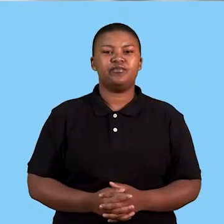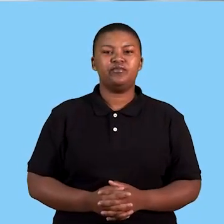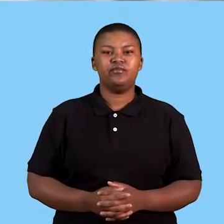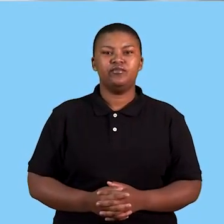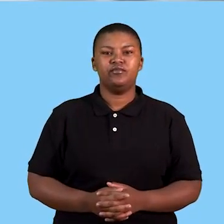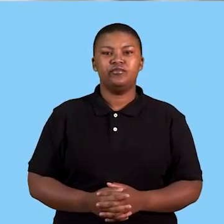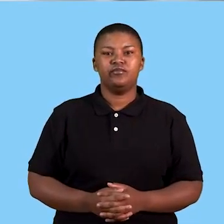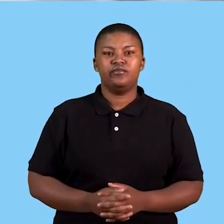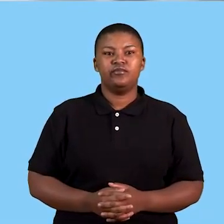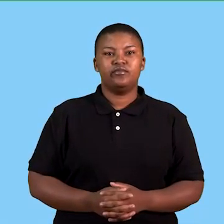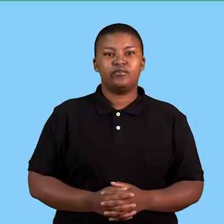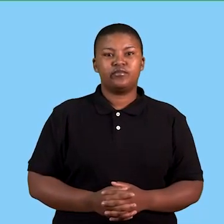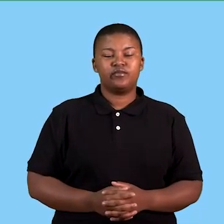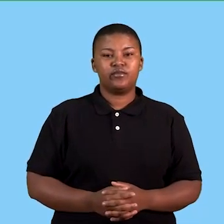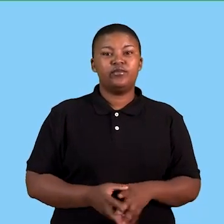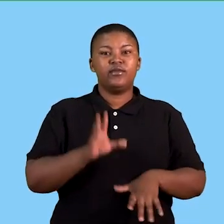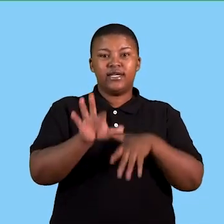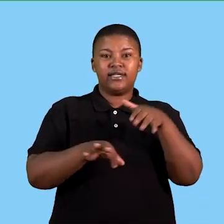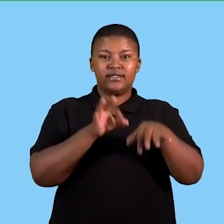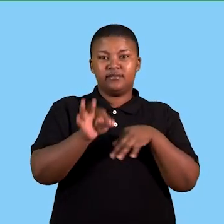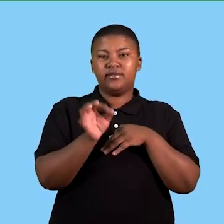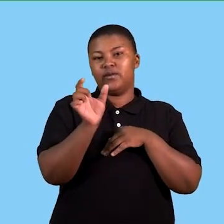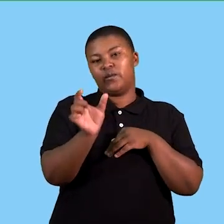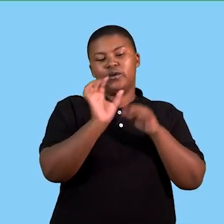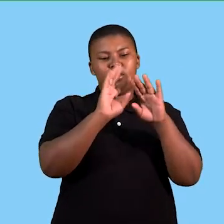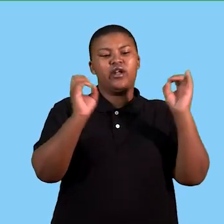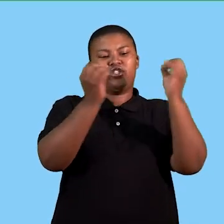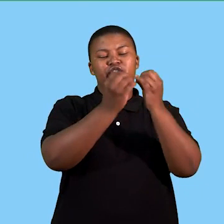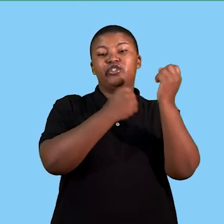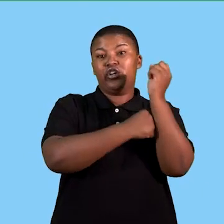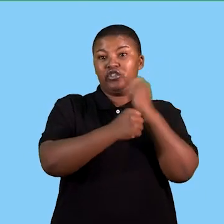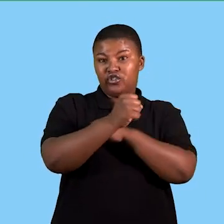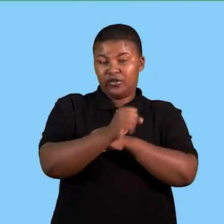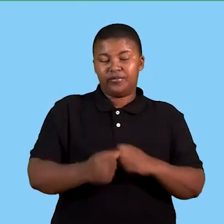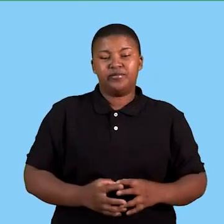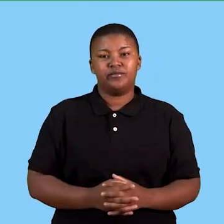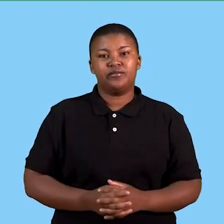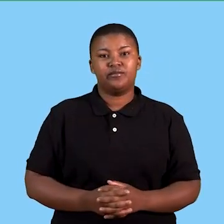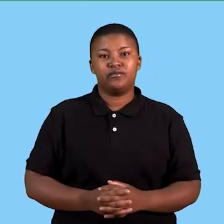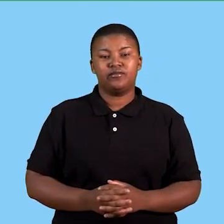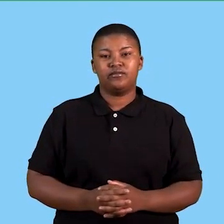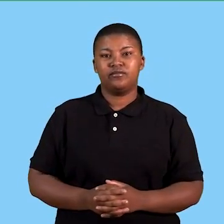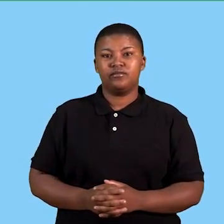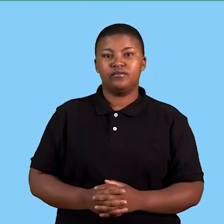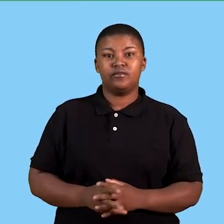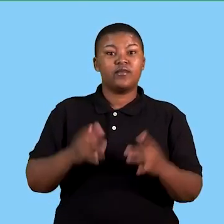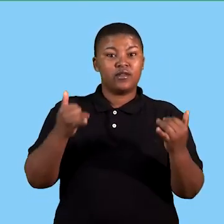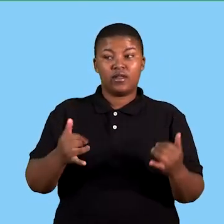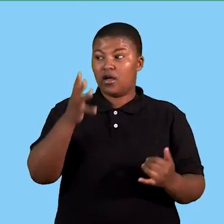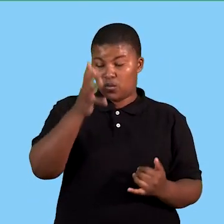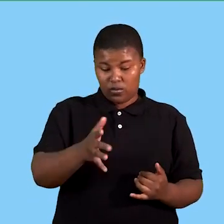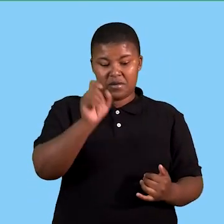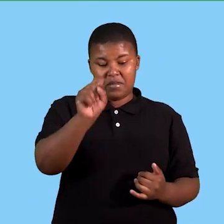Our first question states, define the term organizational structure. So you would